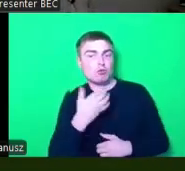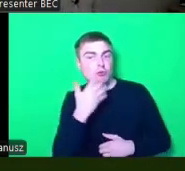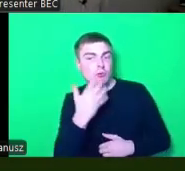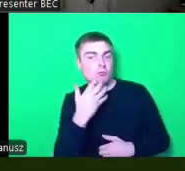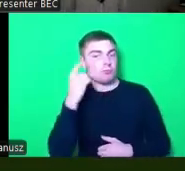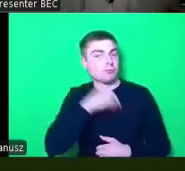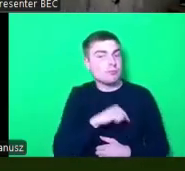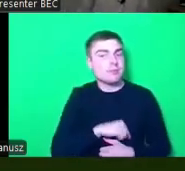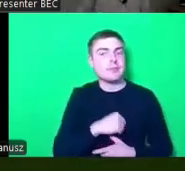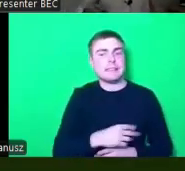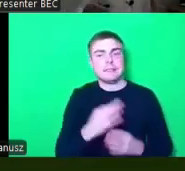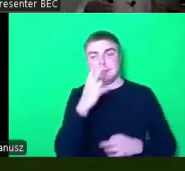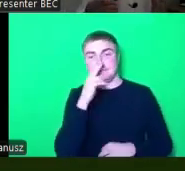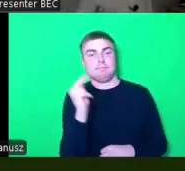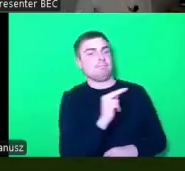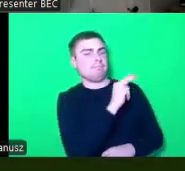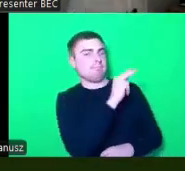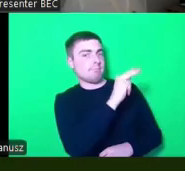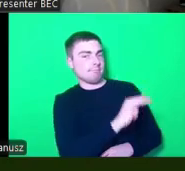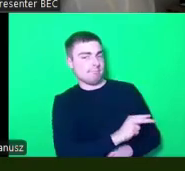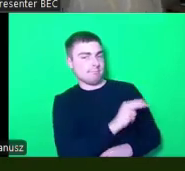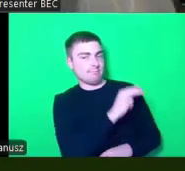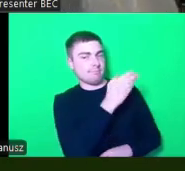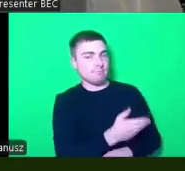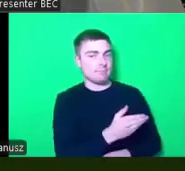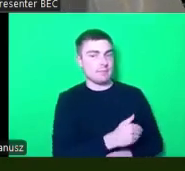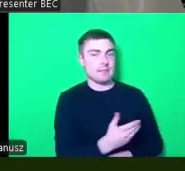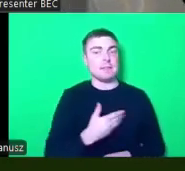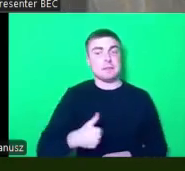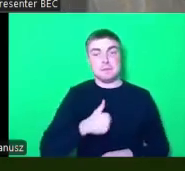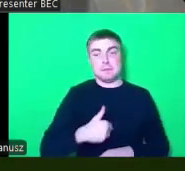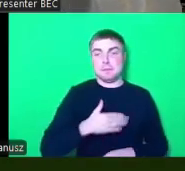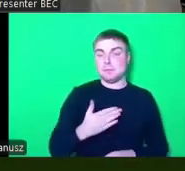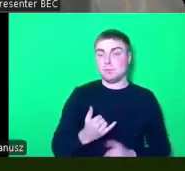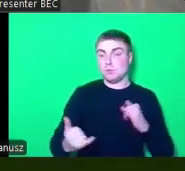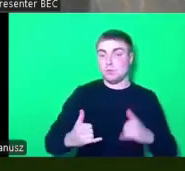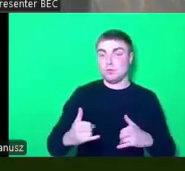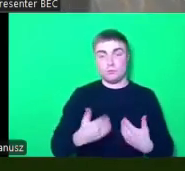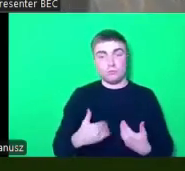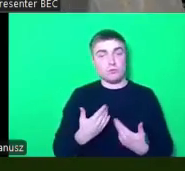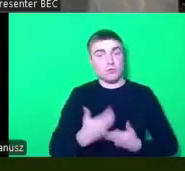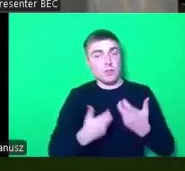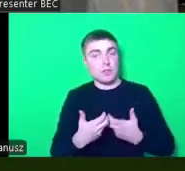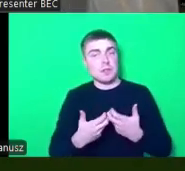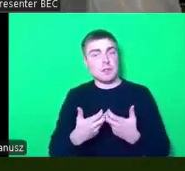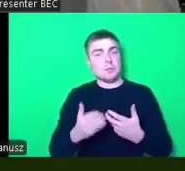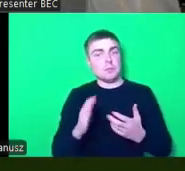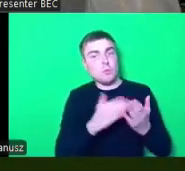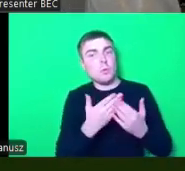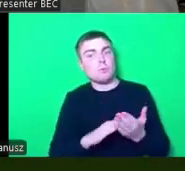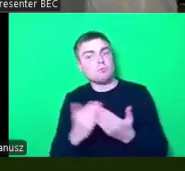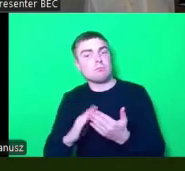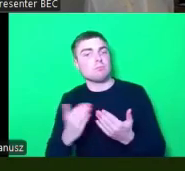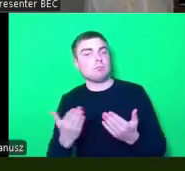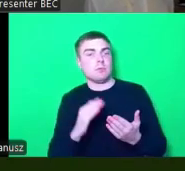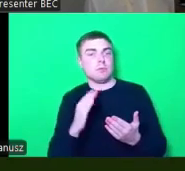others. So health outcomes of diverse forests on, for example, medicinal plants,